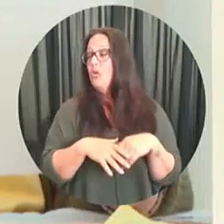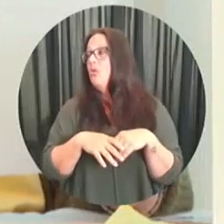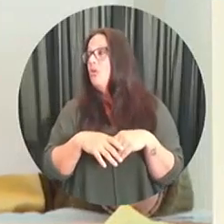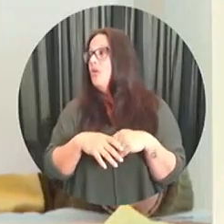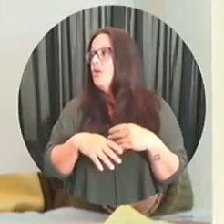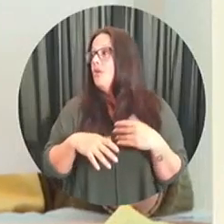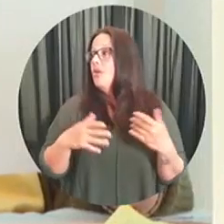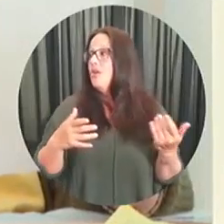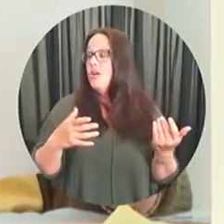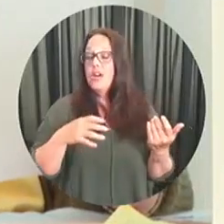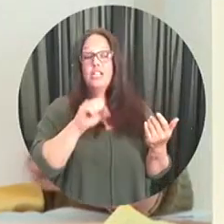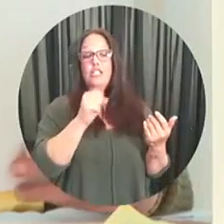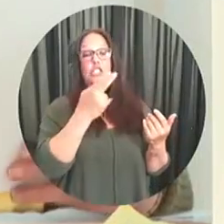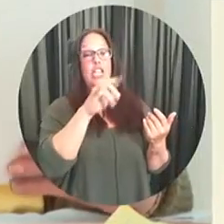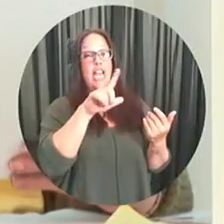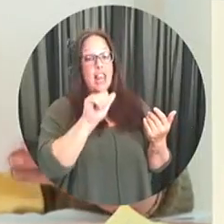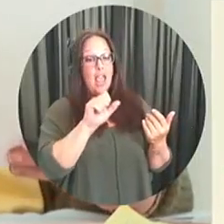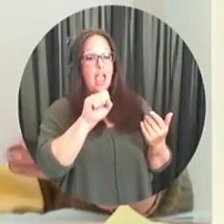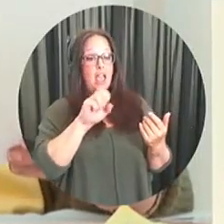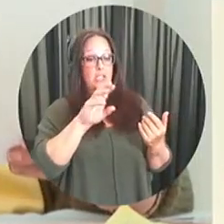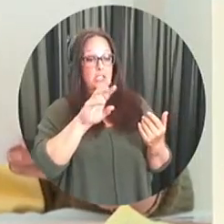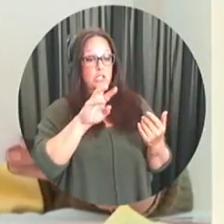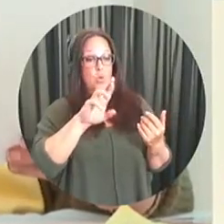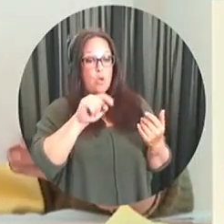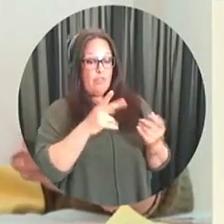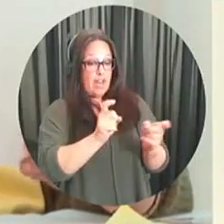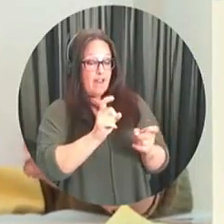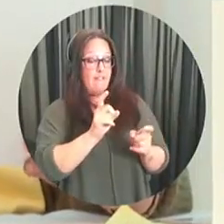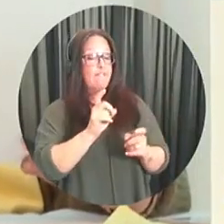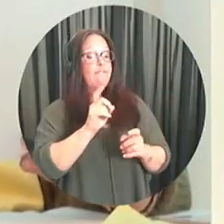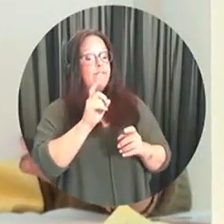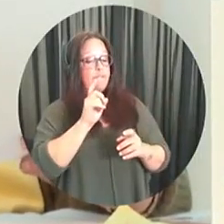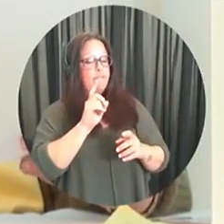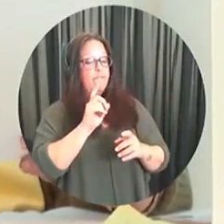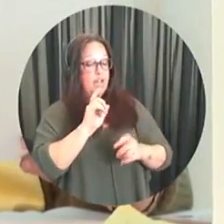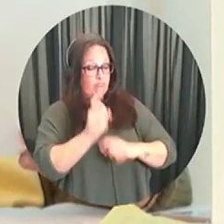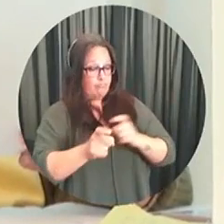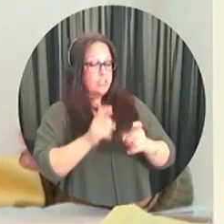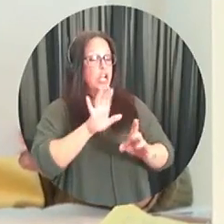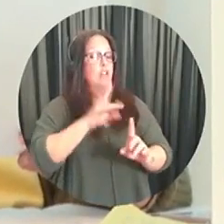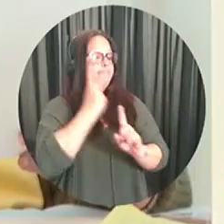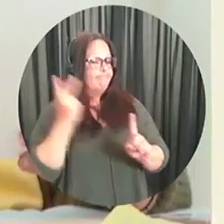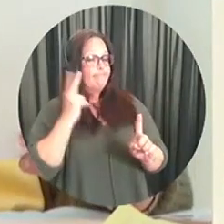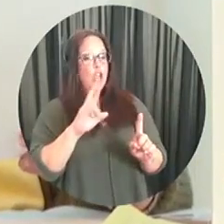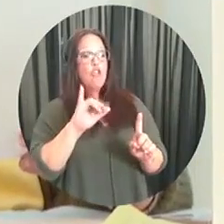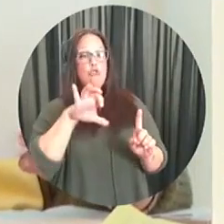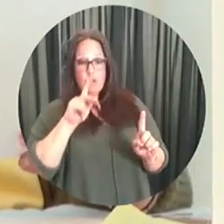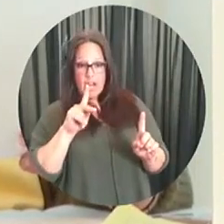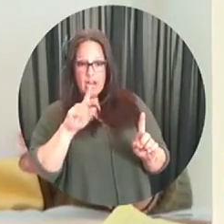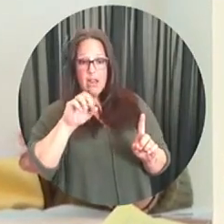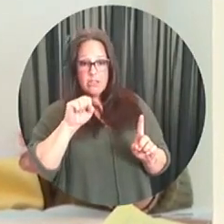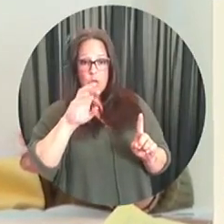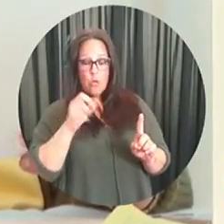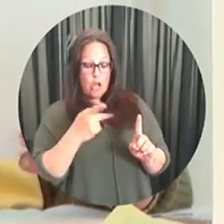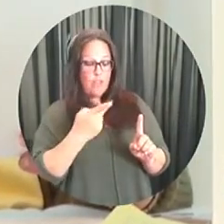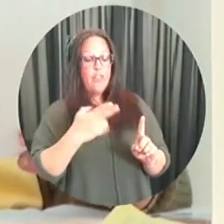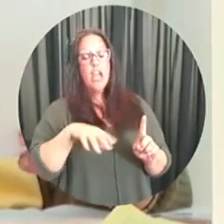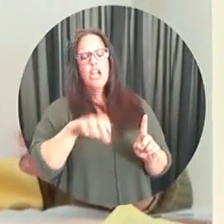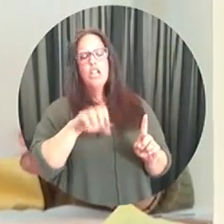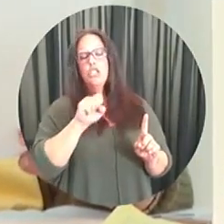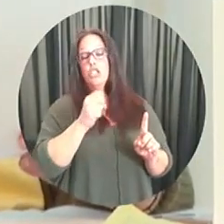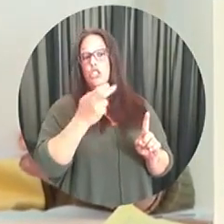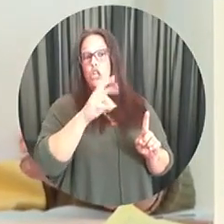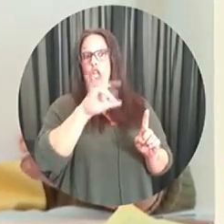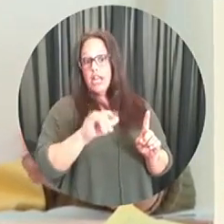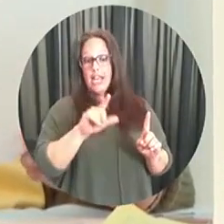Sheila Allsworth, who gave a donation in memory of Rick Allsworth. And Shirley Lockhart, Jeannie Kirkendall, and Linda